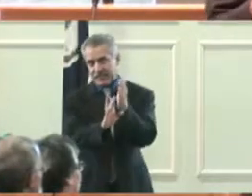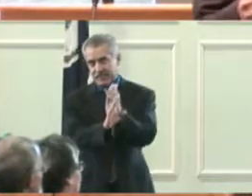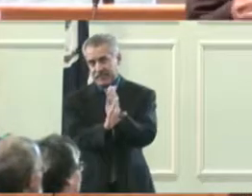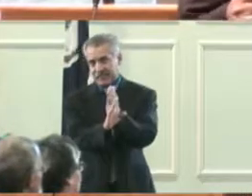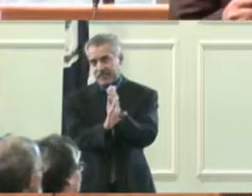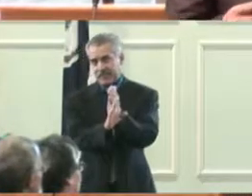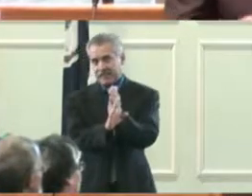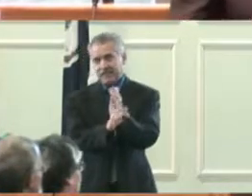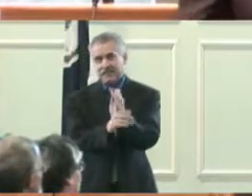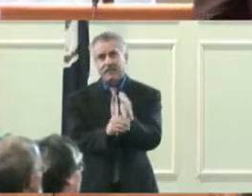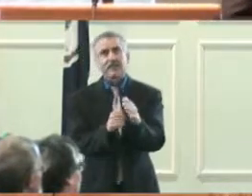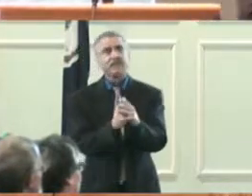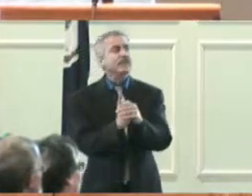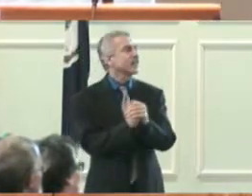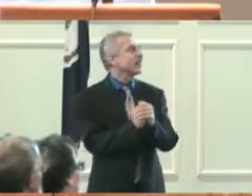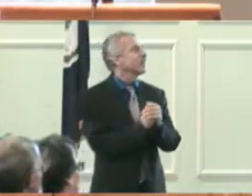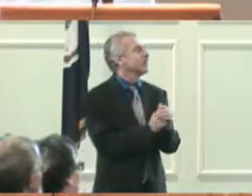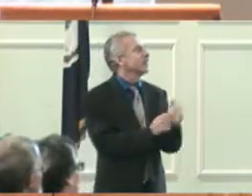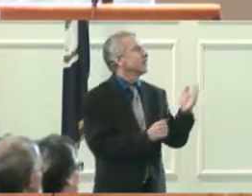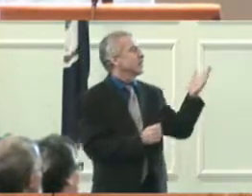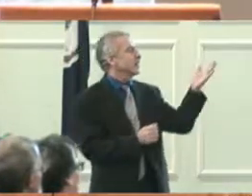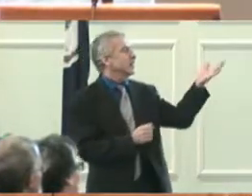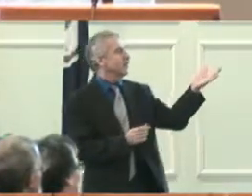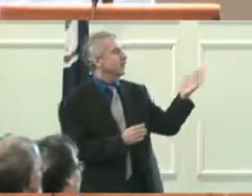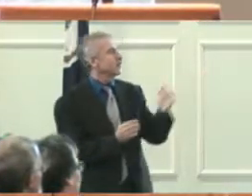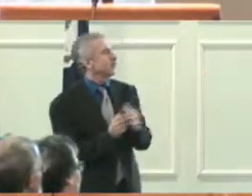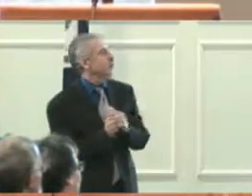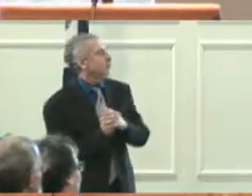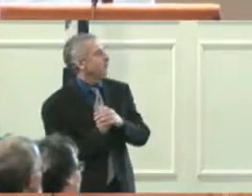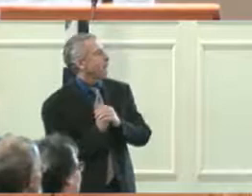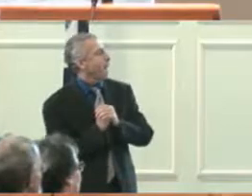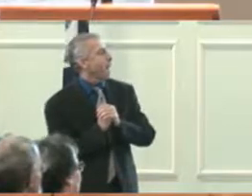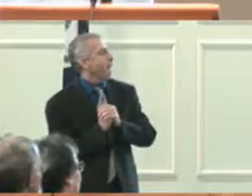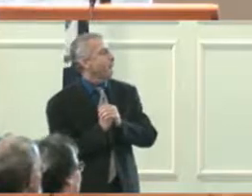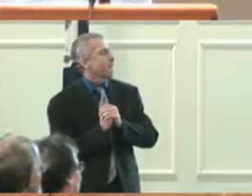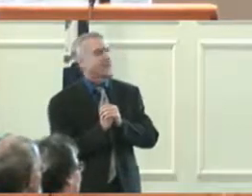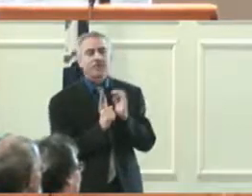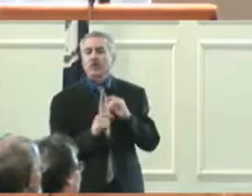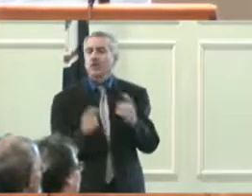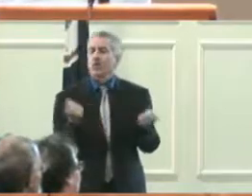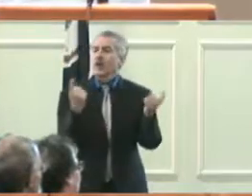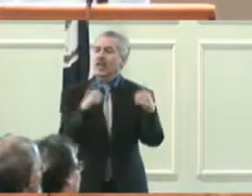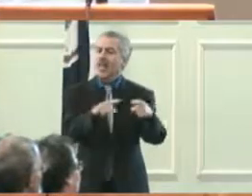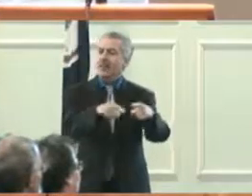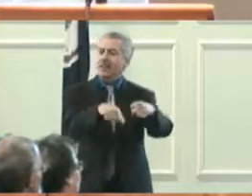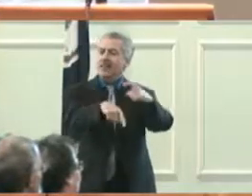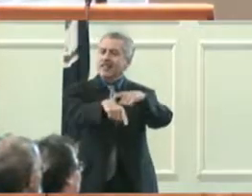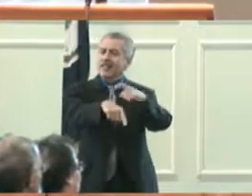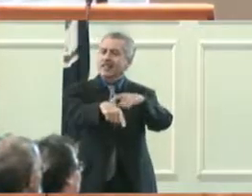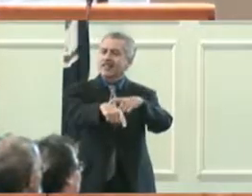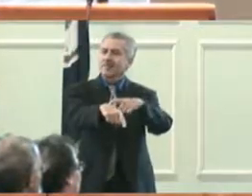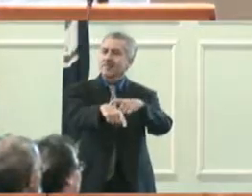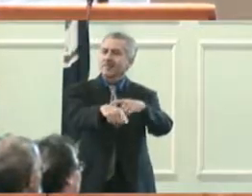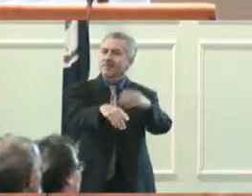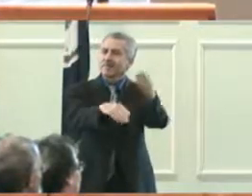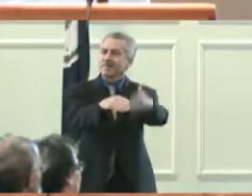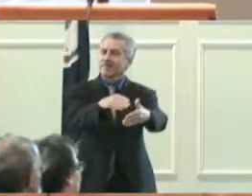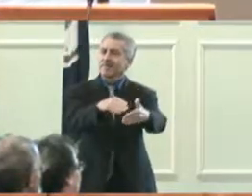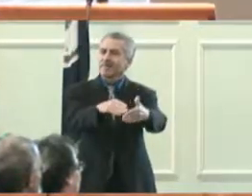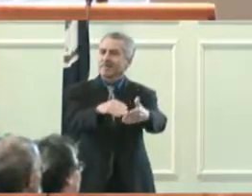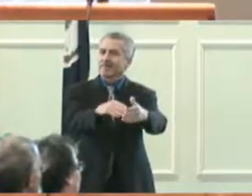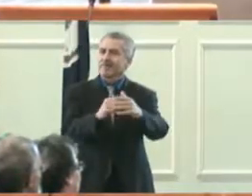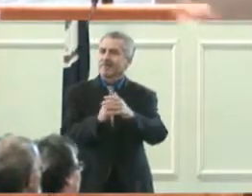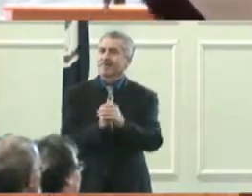1,335 years, that takes you to the year 1843. What happened in 1843? Something very